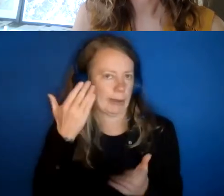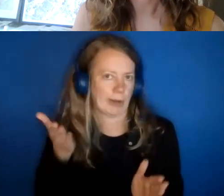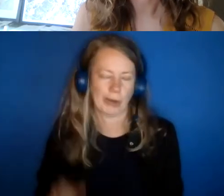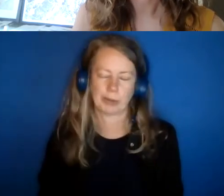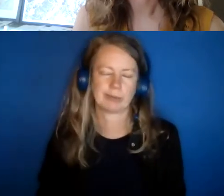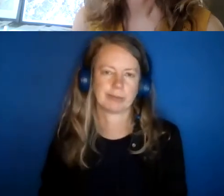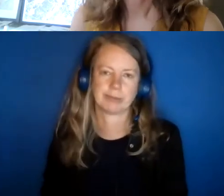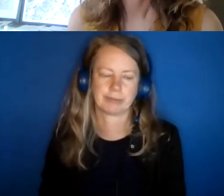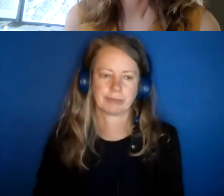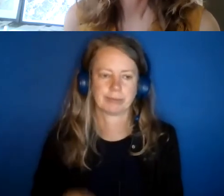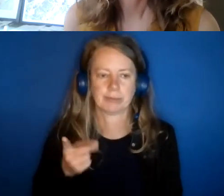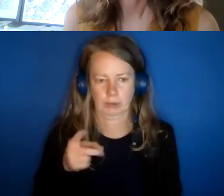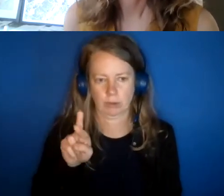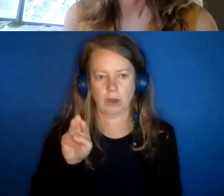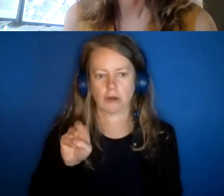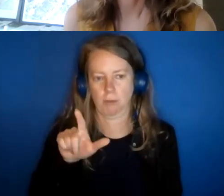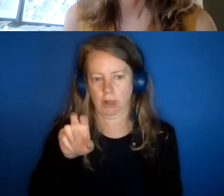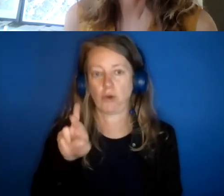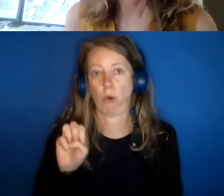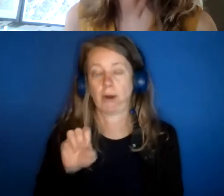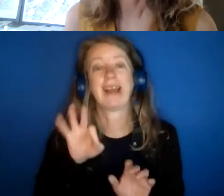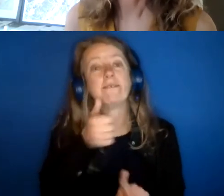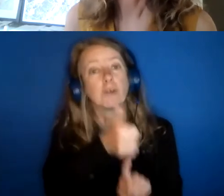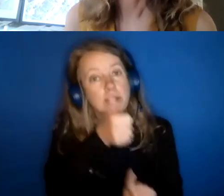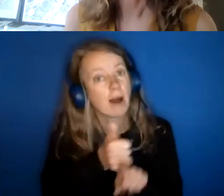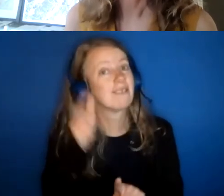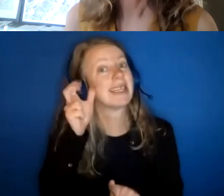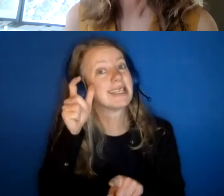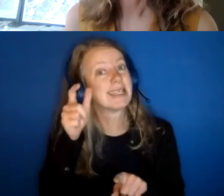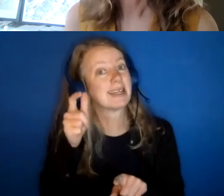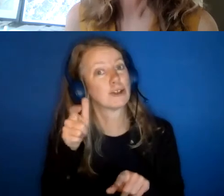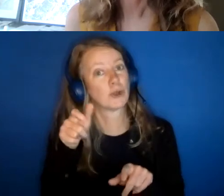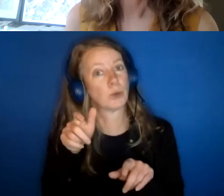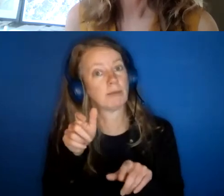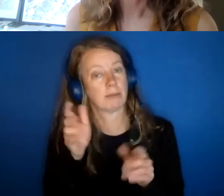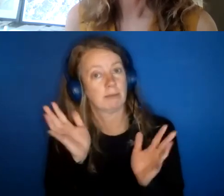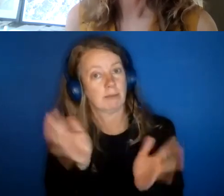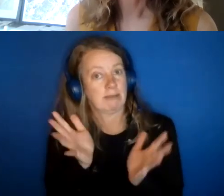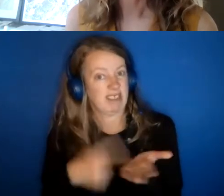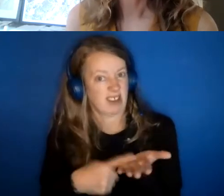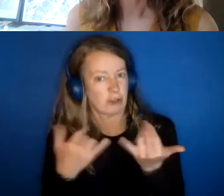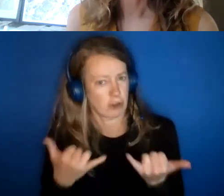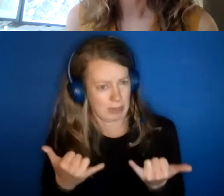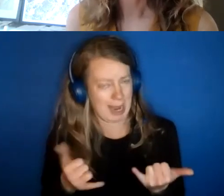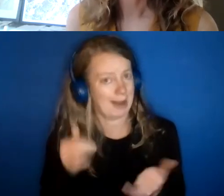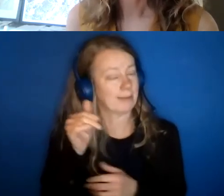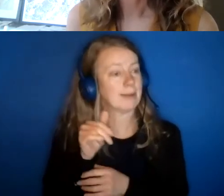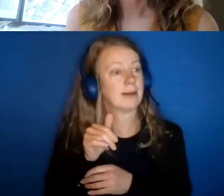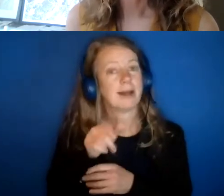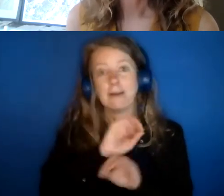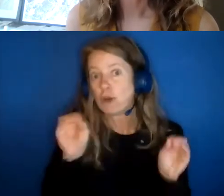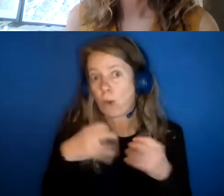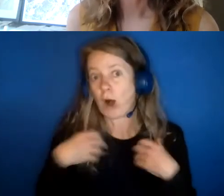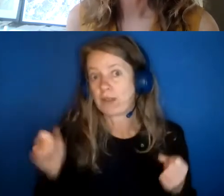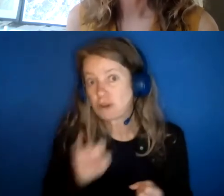Yeah, and so I would say anybody who is uninsured and listening, I would again just encourage you to reach out to your primary care provider. This isn't, as